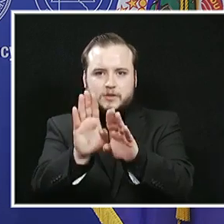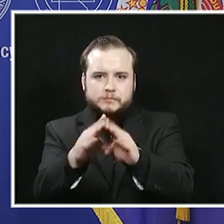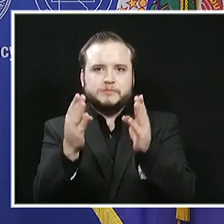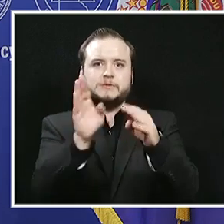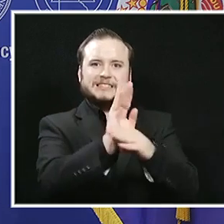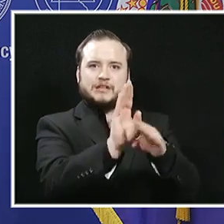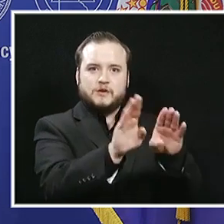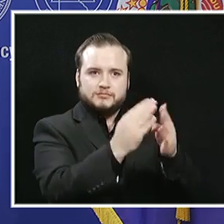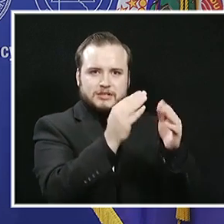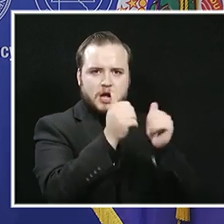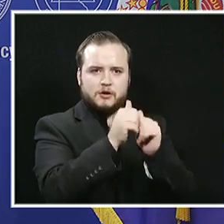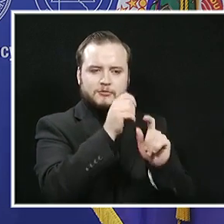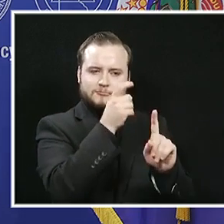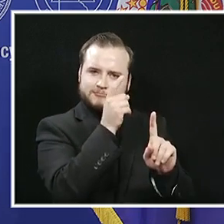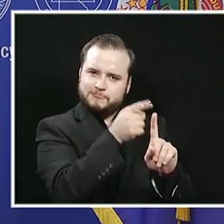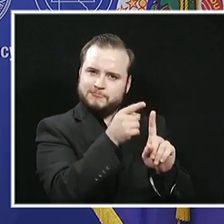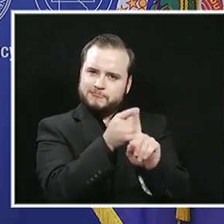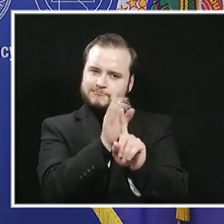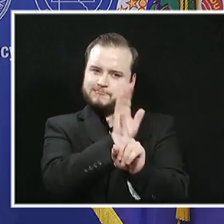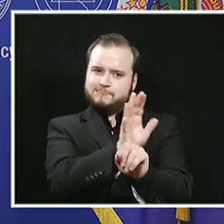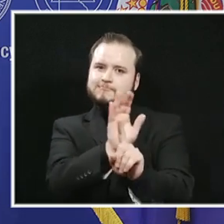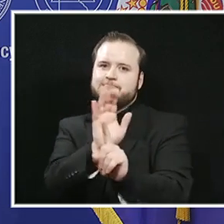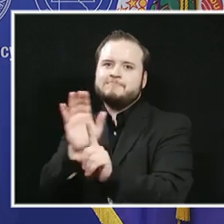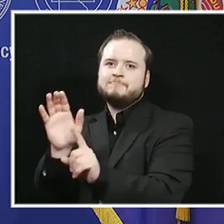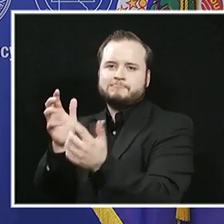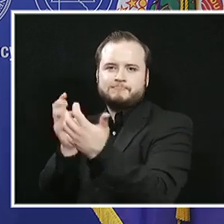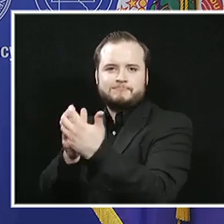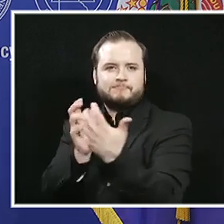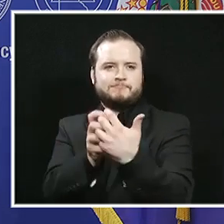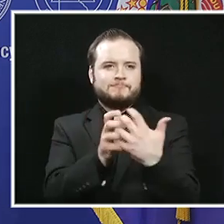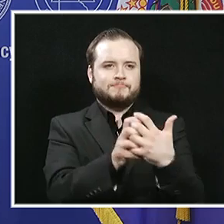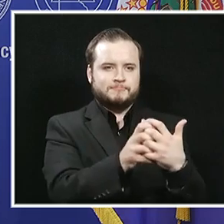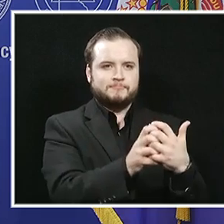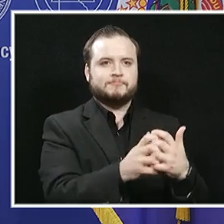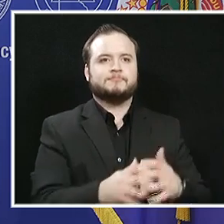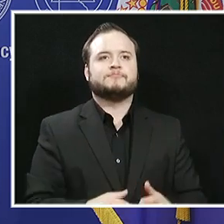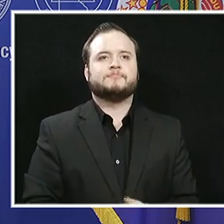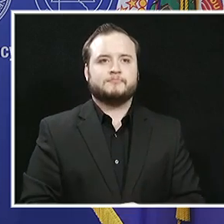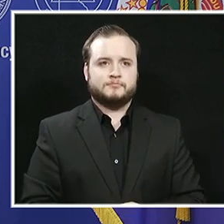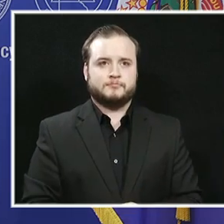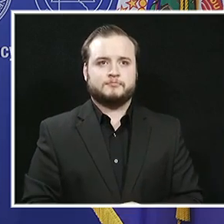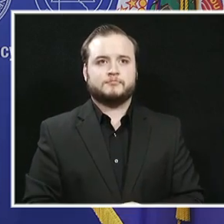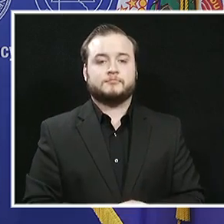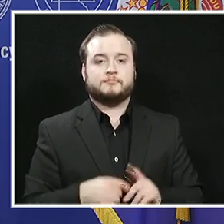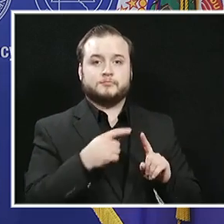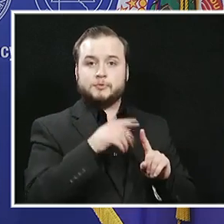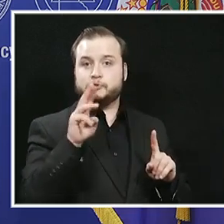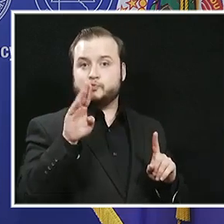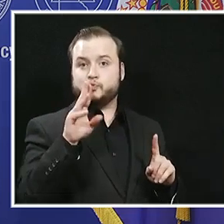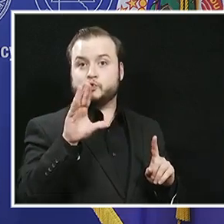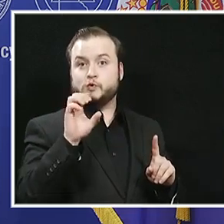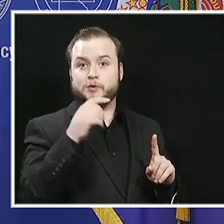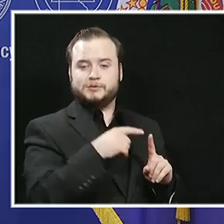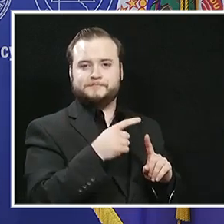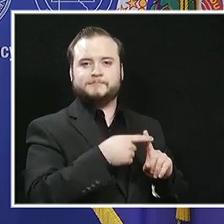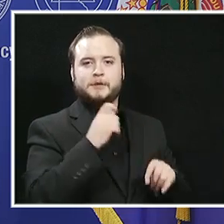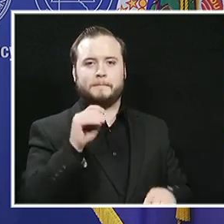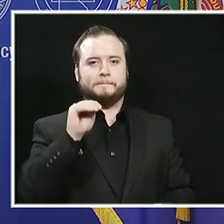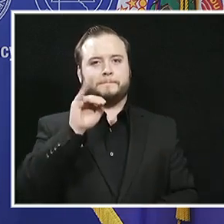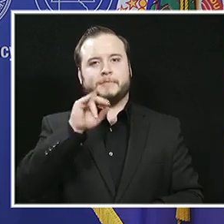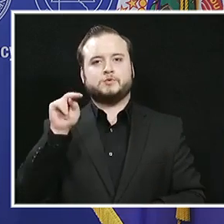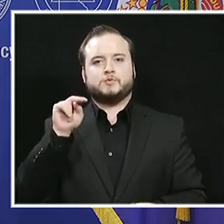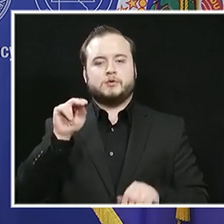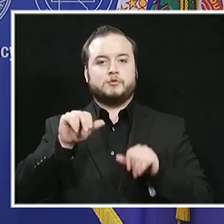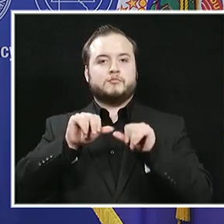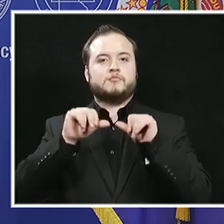right. Before I turn over to Bruce, who's going to share the perspective of the Retail Association, I wanted to just give folks an update on our unemployment numbers, as we do every